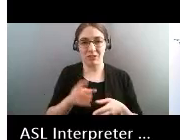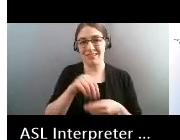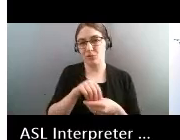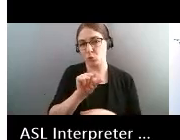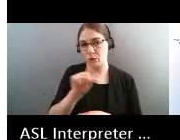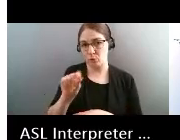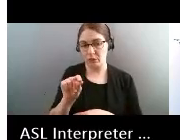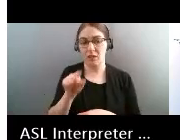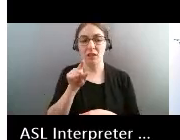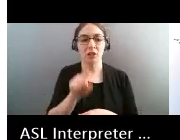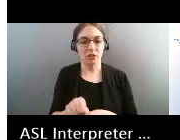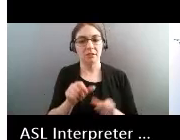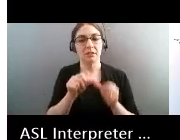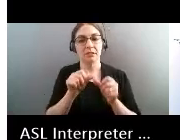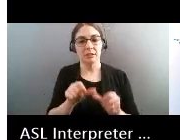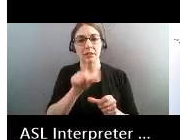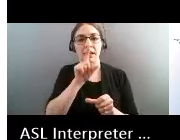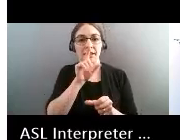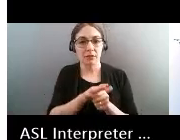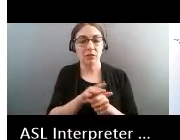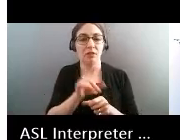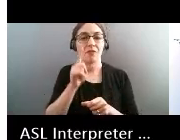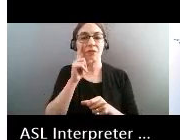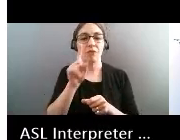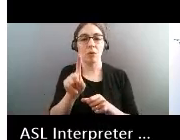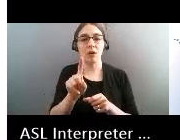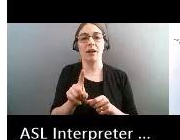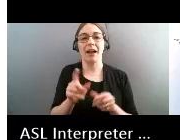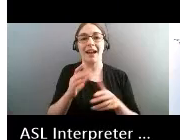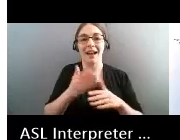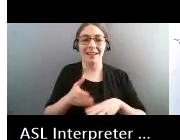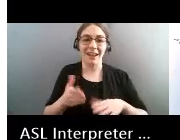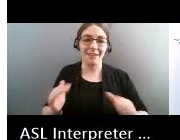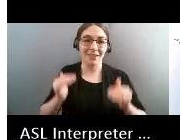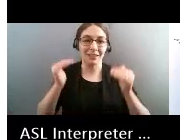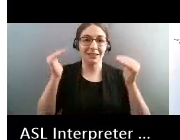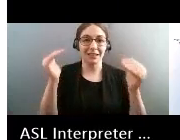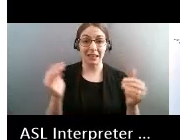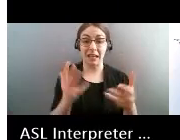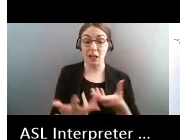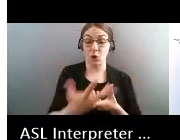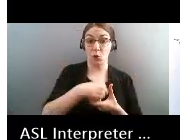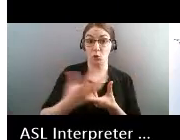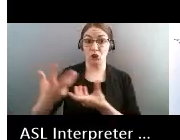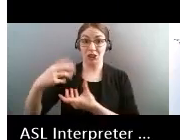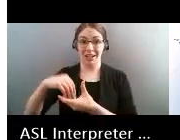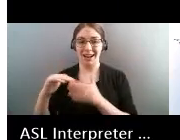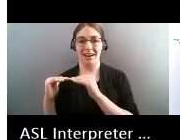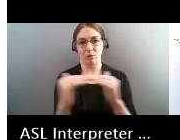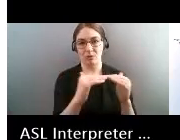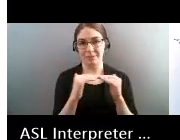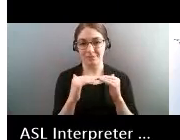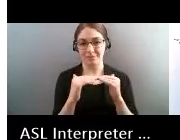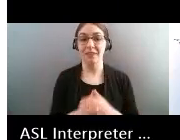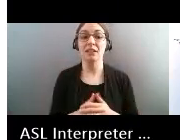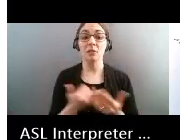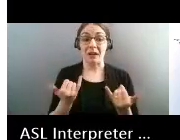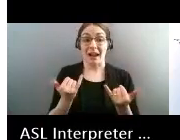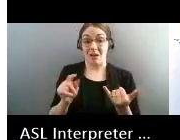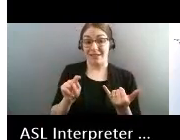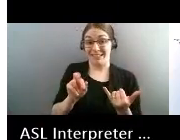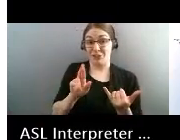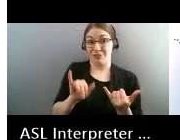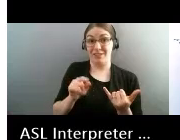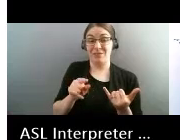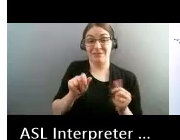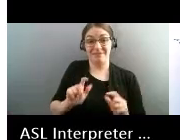to advancing inclusion and equity. So Terry, the floor is with you, is yours if you would like